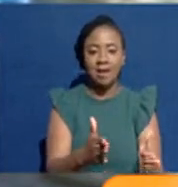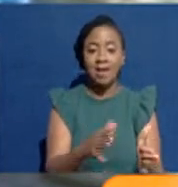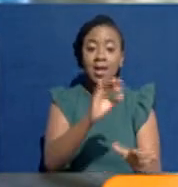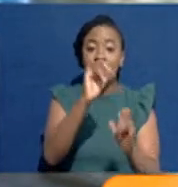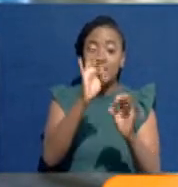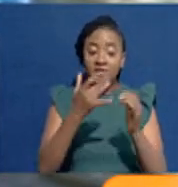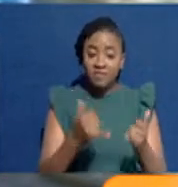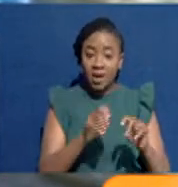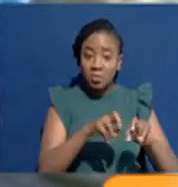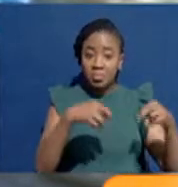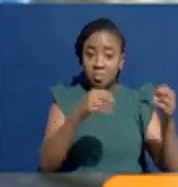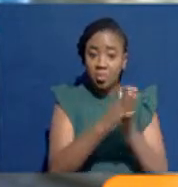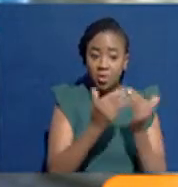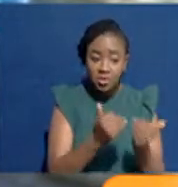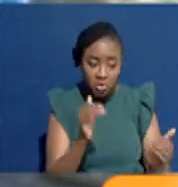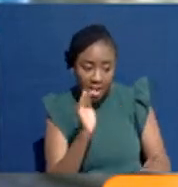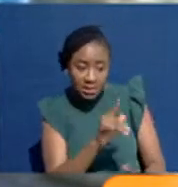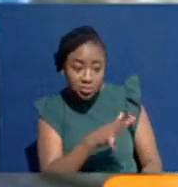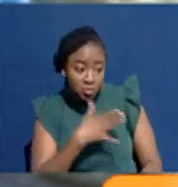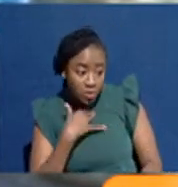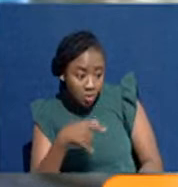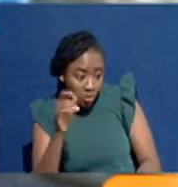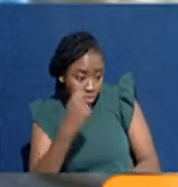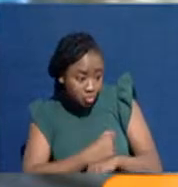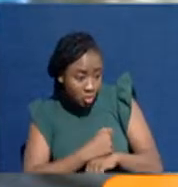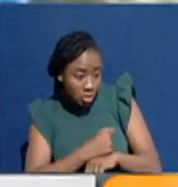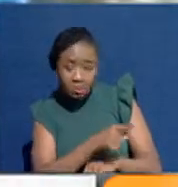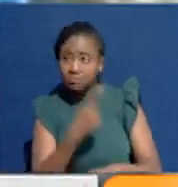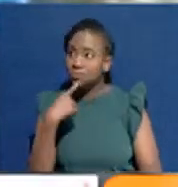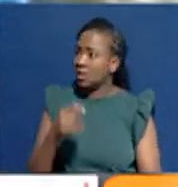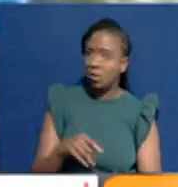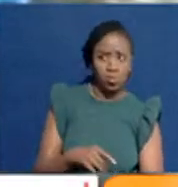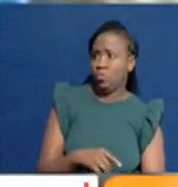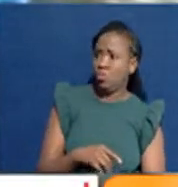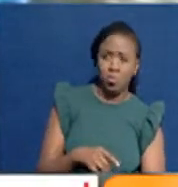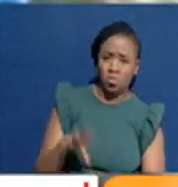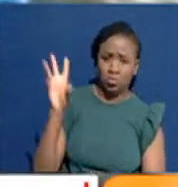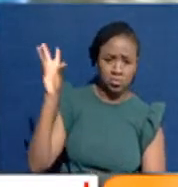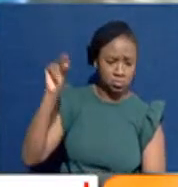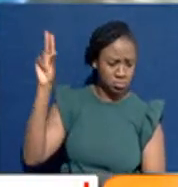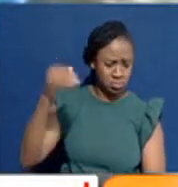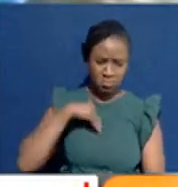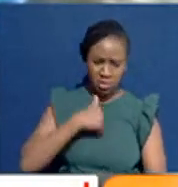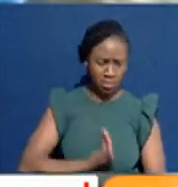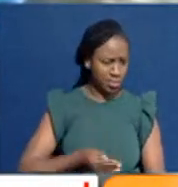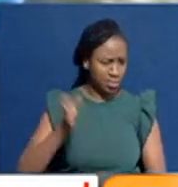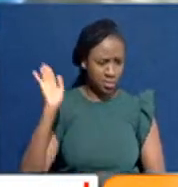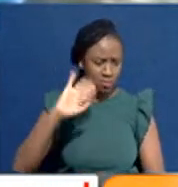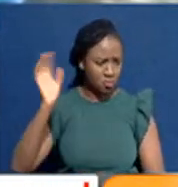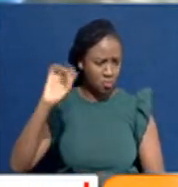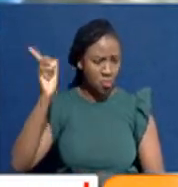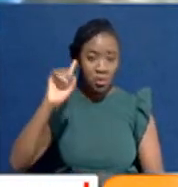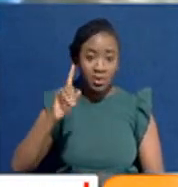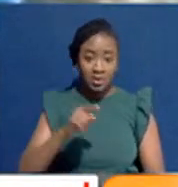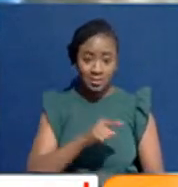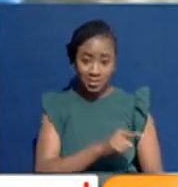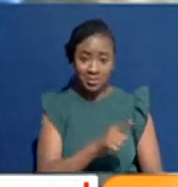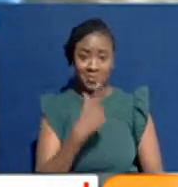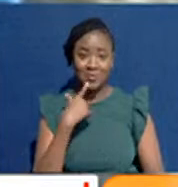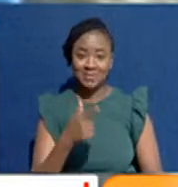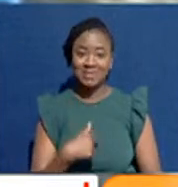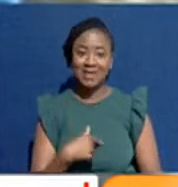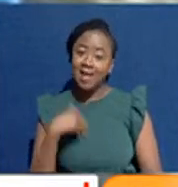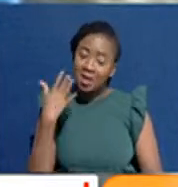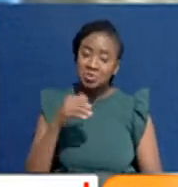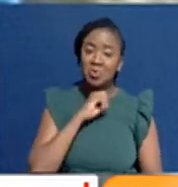them whether they want to go to school, chances of them telling you that, hey, I'm tired of school, will be so high. And they'll complain